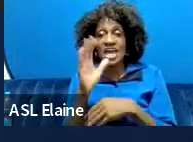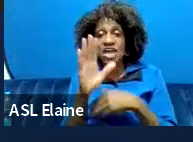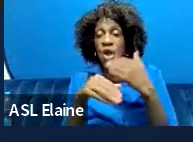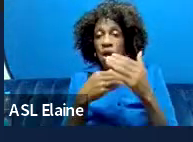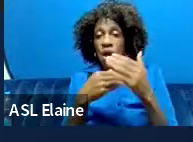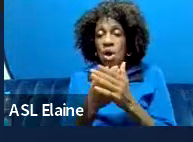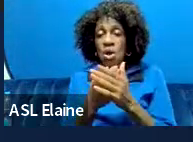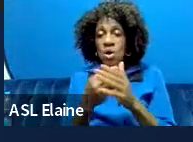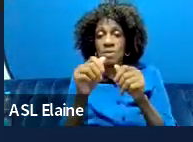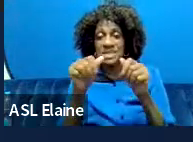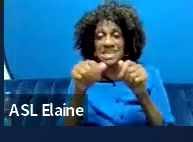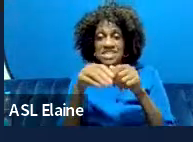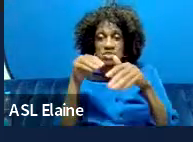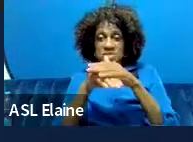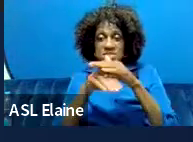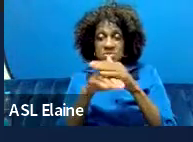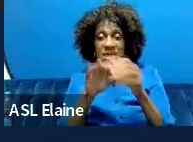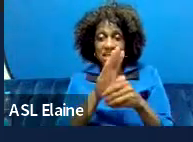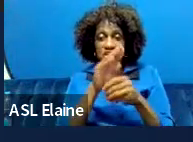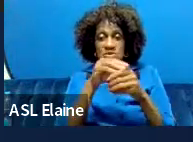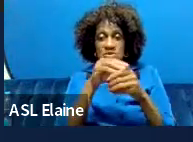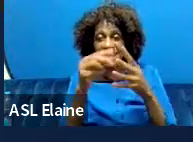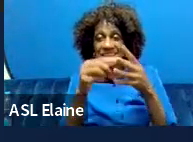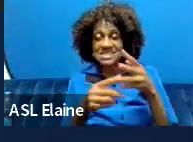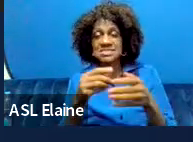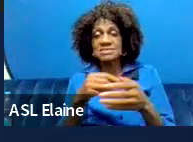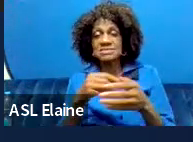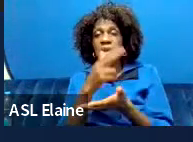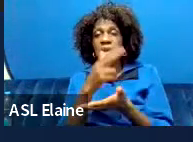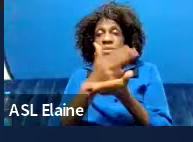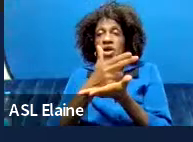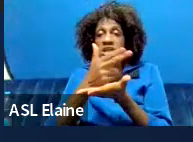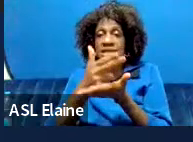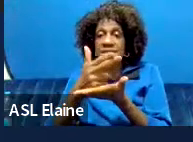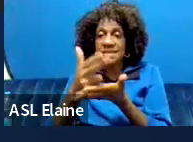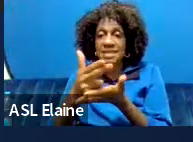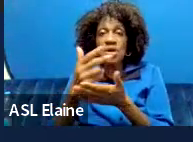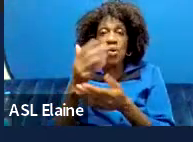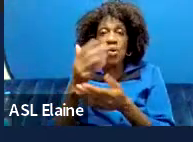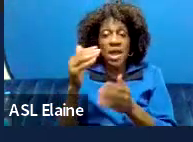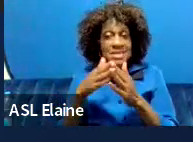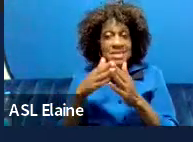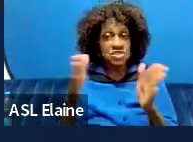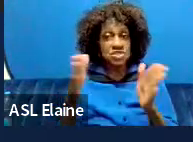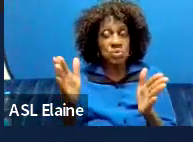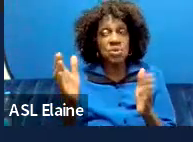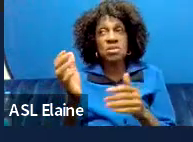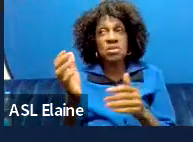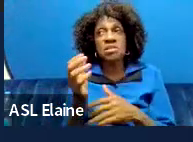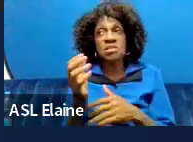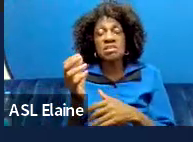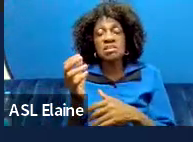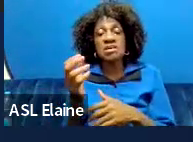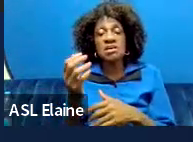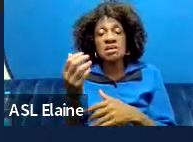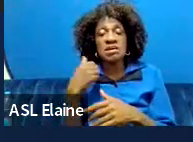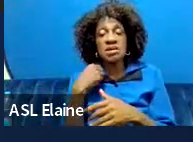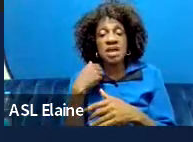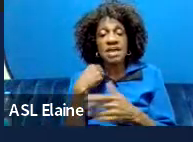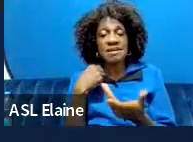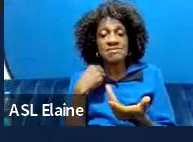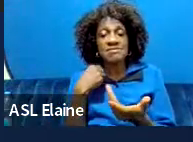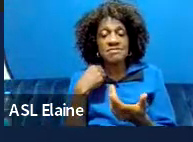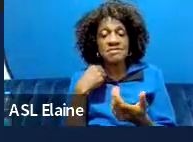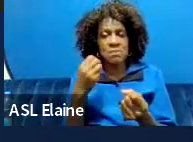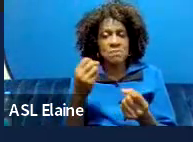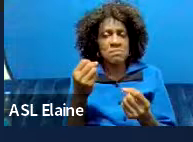spaces are accessible. And I included in that list parking. And that's because in general, I mean, I have plenty of friends